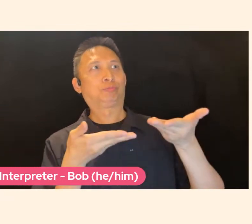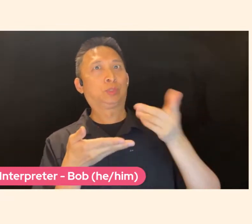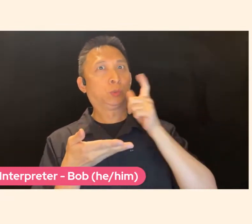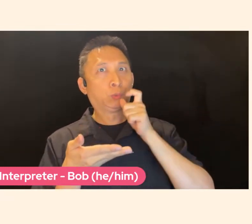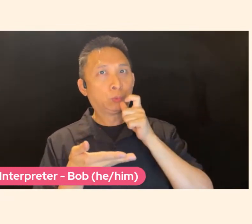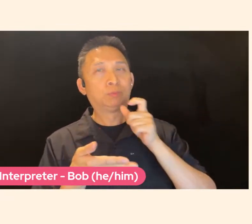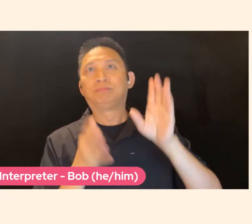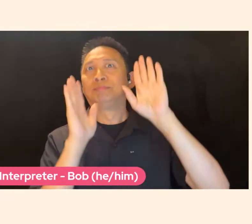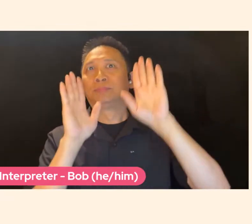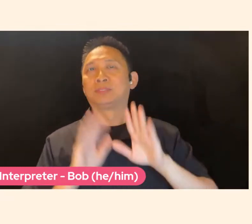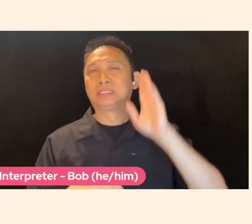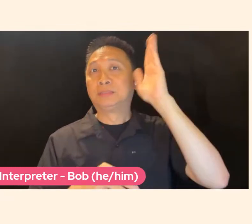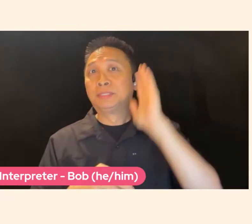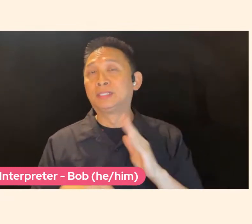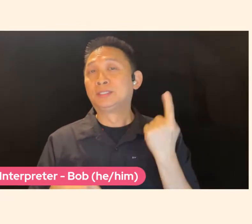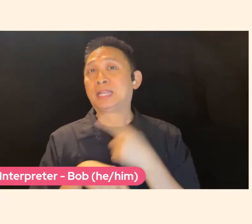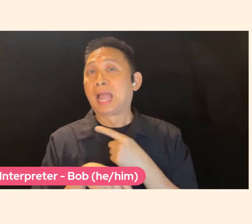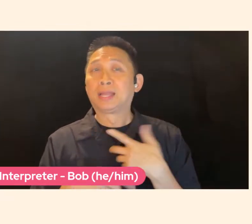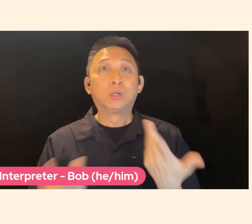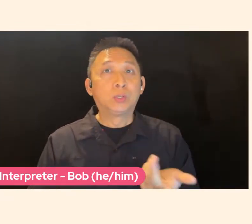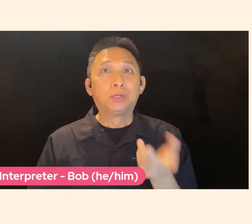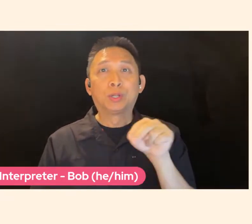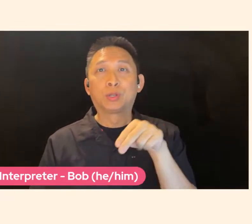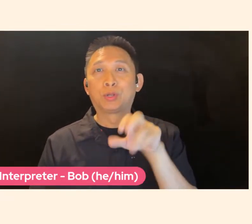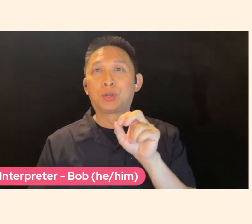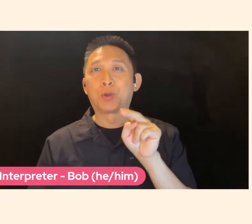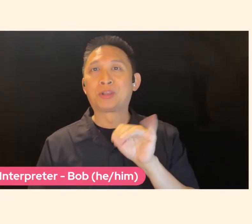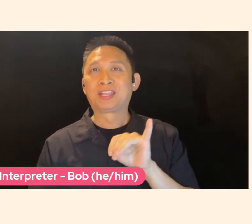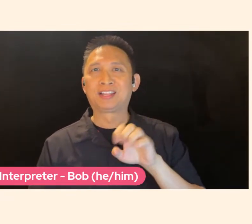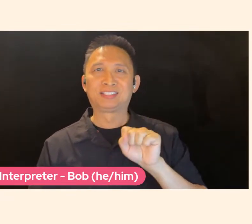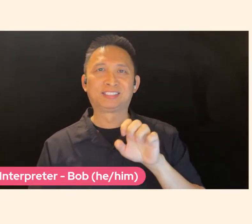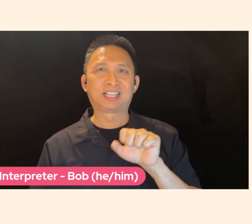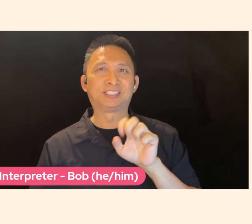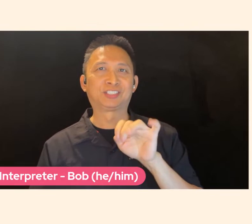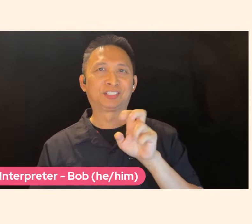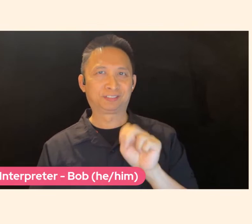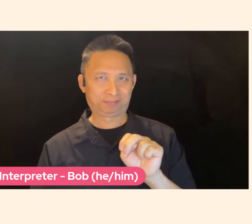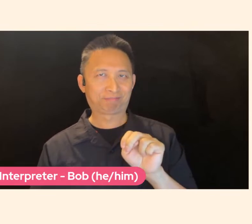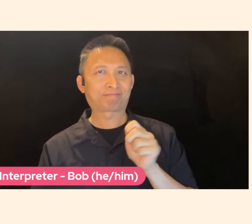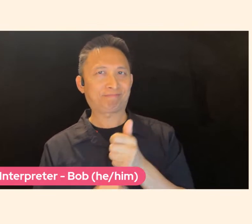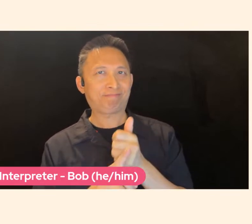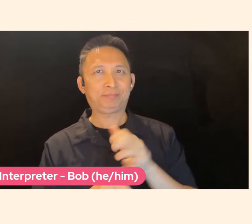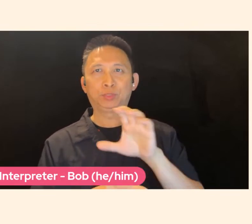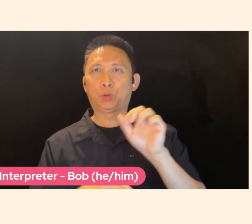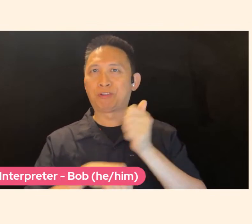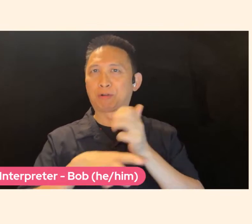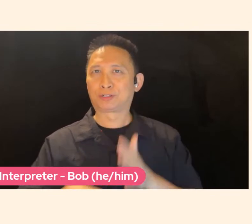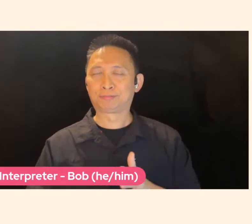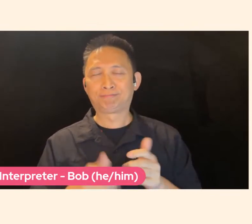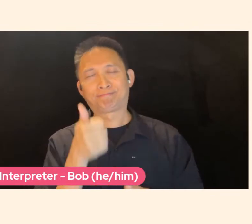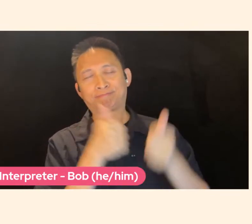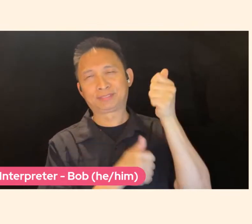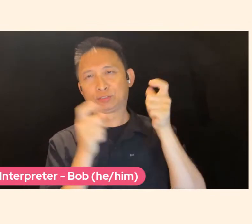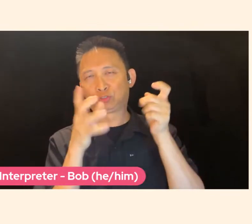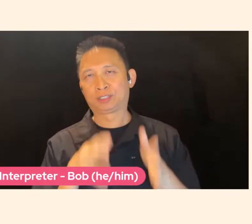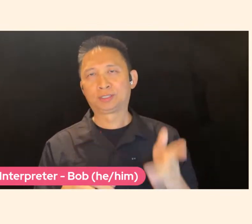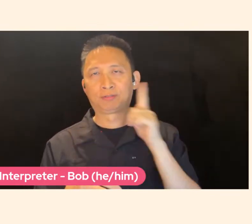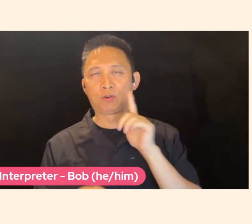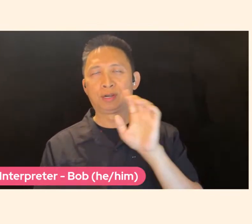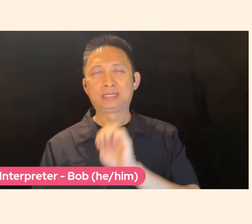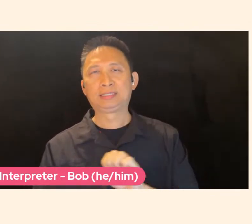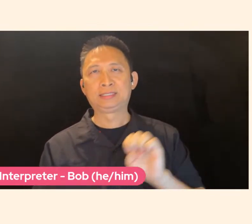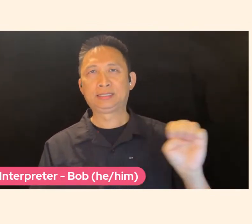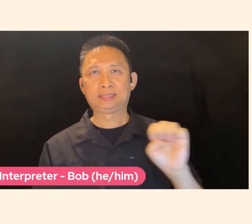speaker for today's session, Noni Session. Noni is a co-founder and executive director of East Bay Permanent Real Estate Collective,